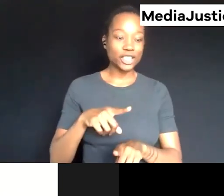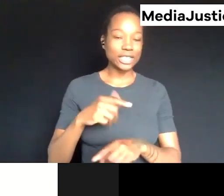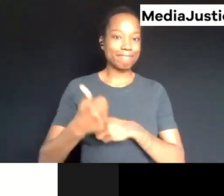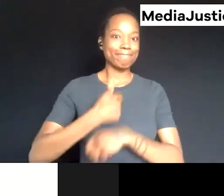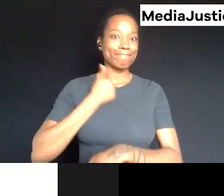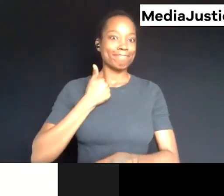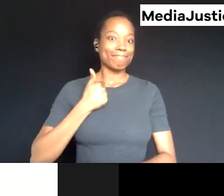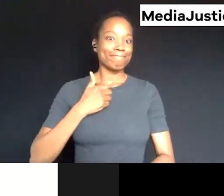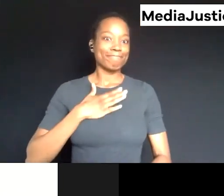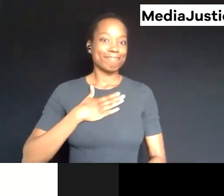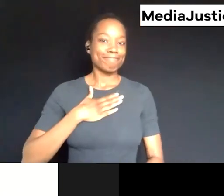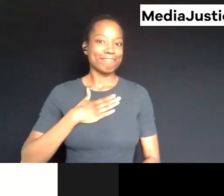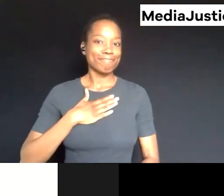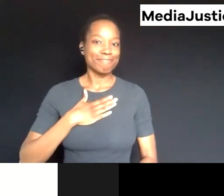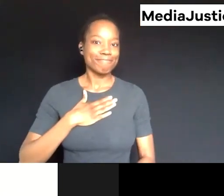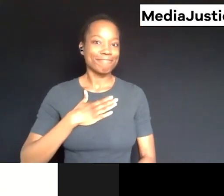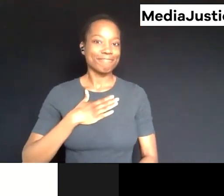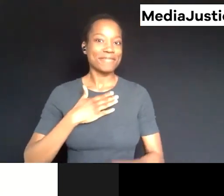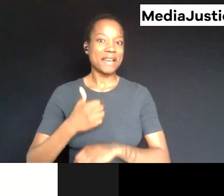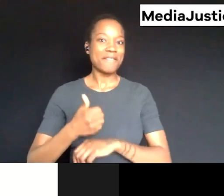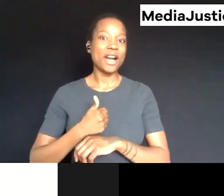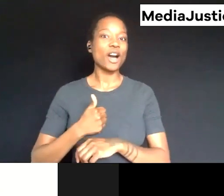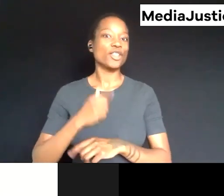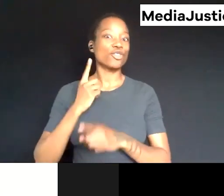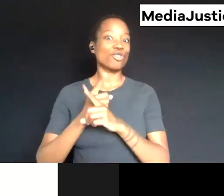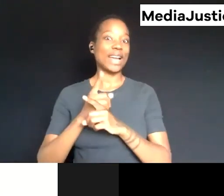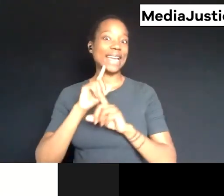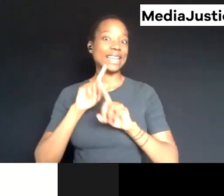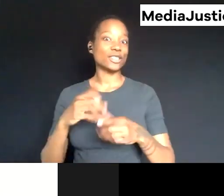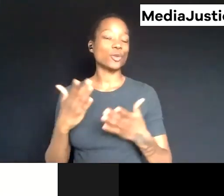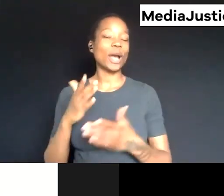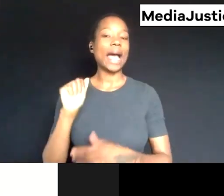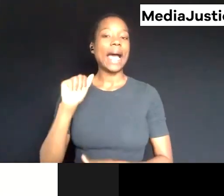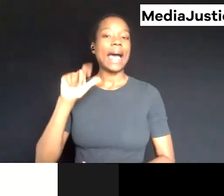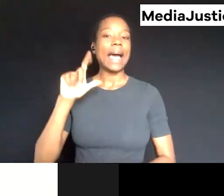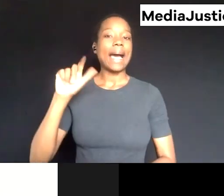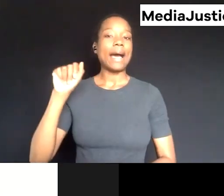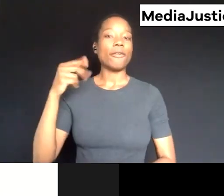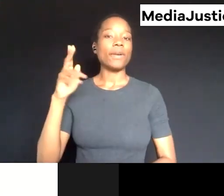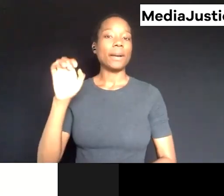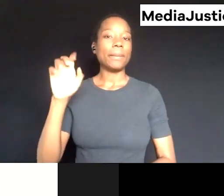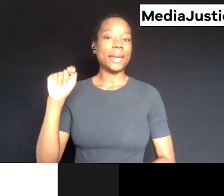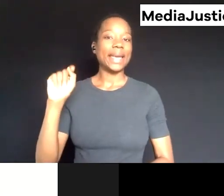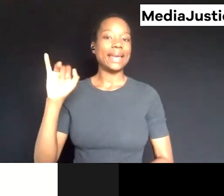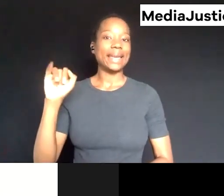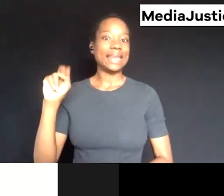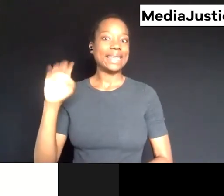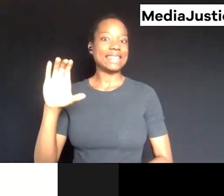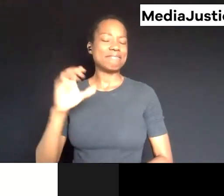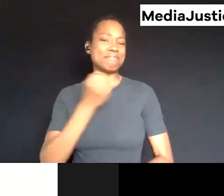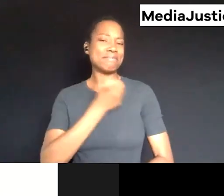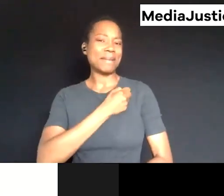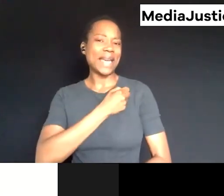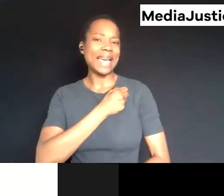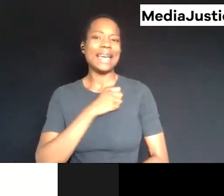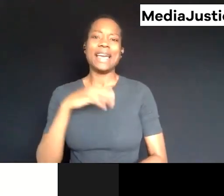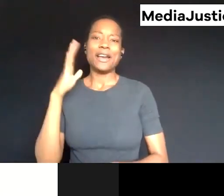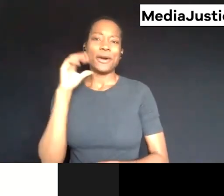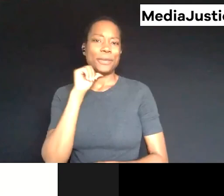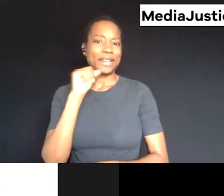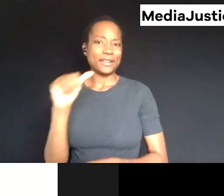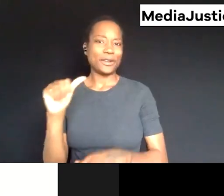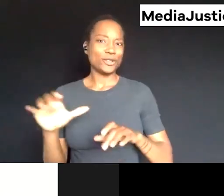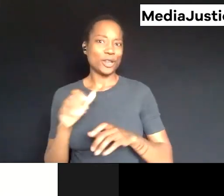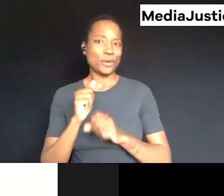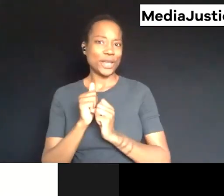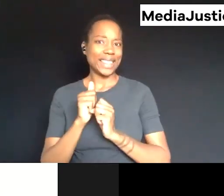was actually Alphabet Inc., and that's my bad. Hopefully I didn't do this with this last question. Oh no, that's so wrong. Sorry